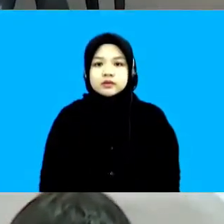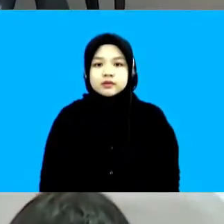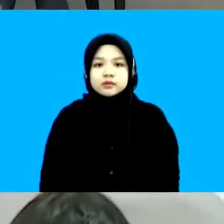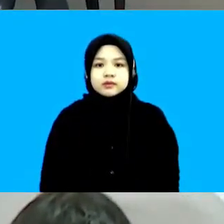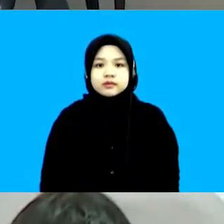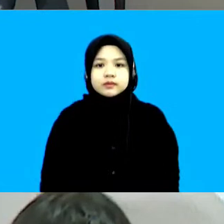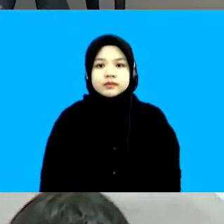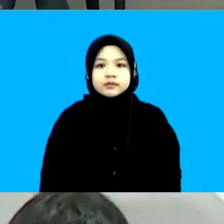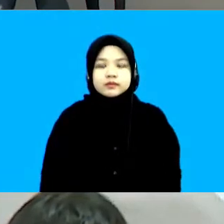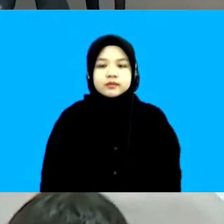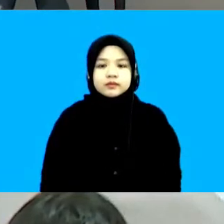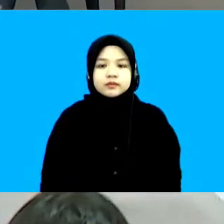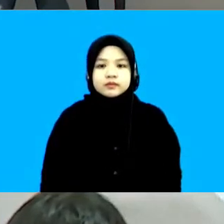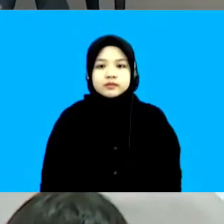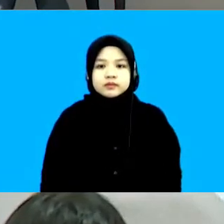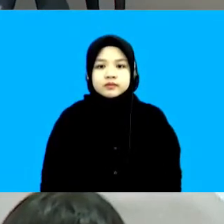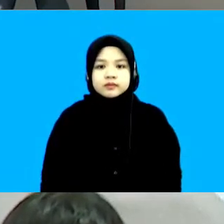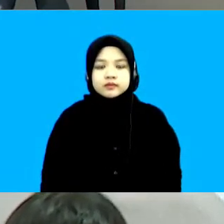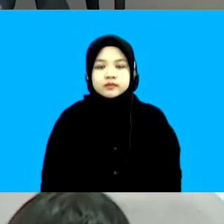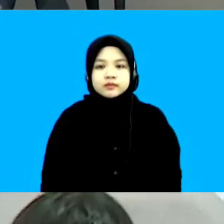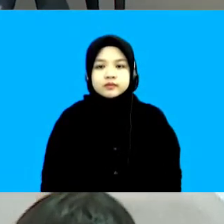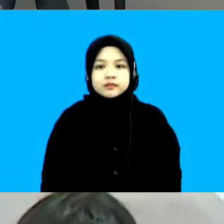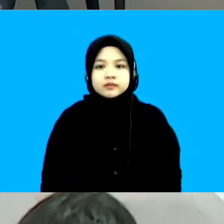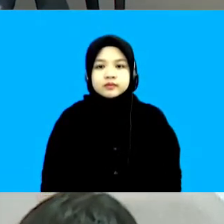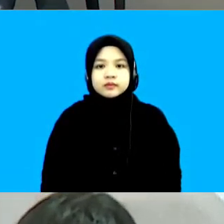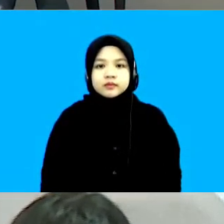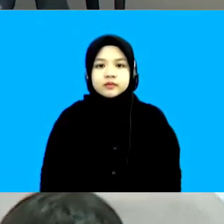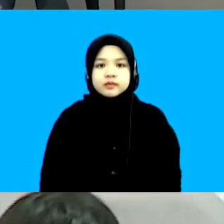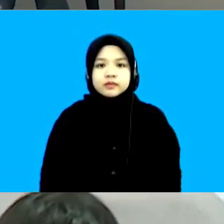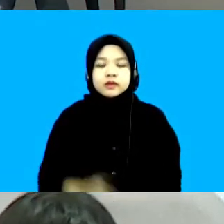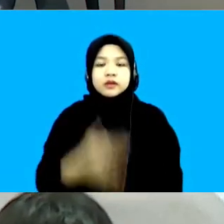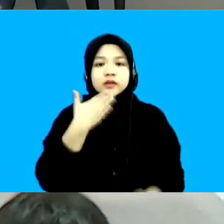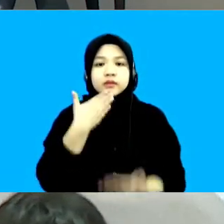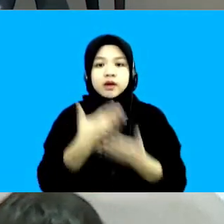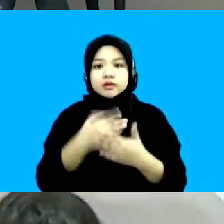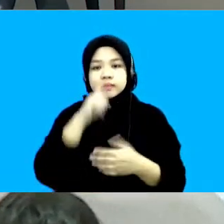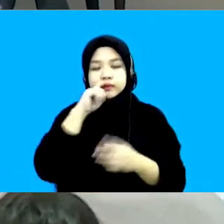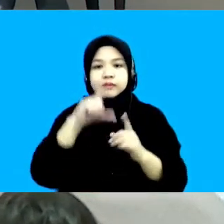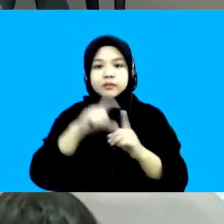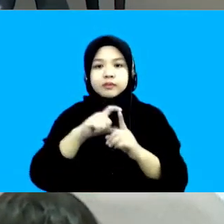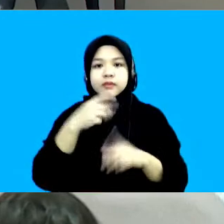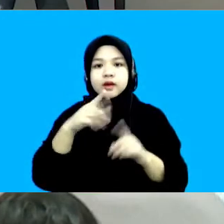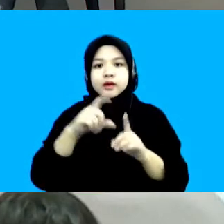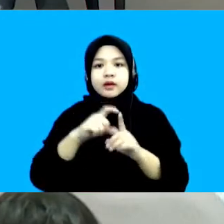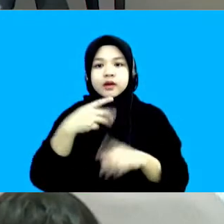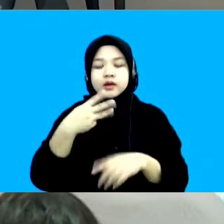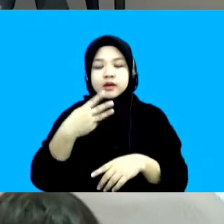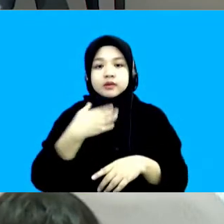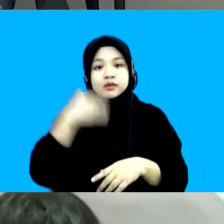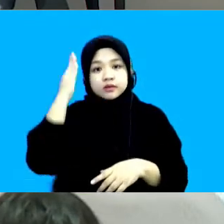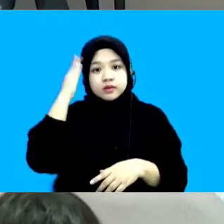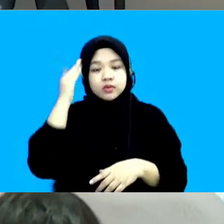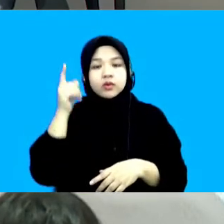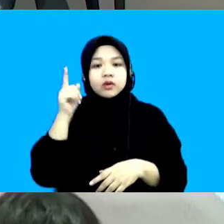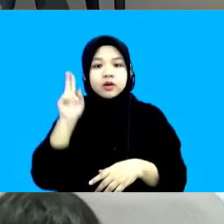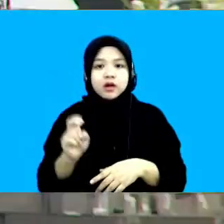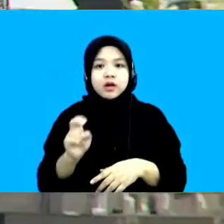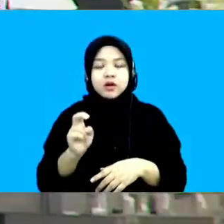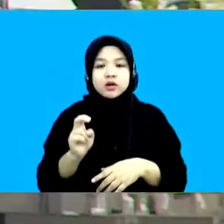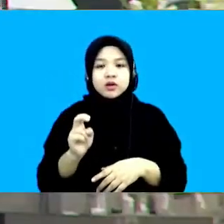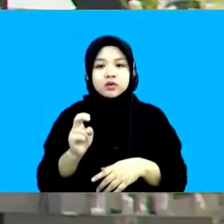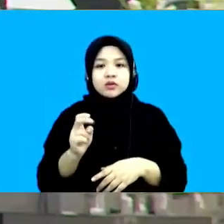way we look at the issue of development is not just focusing on economic growth. We put more weight on this, you're focusing